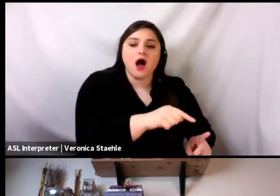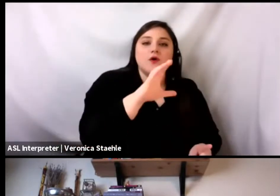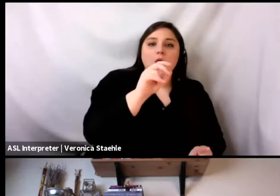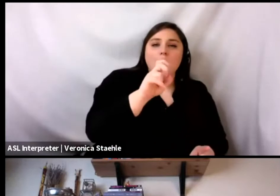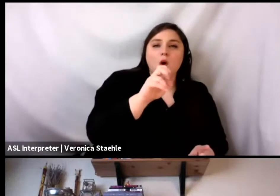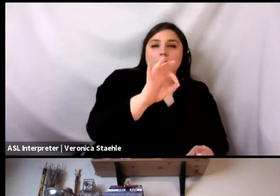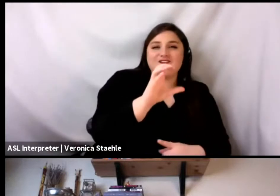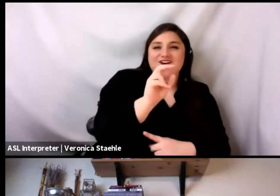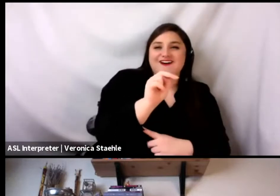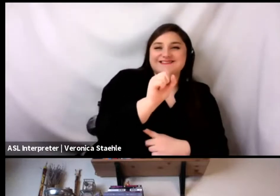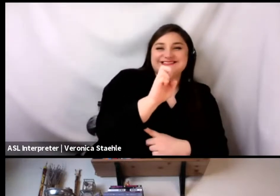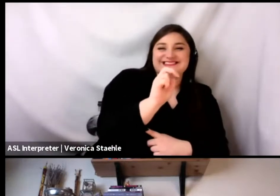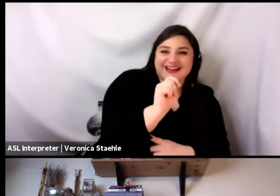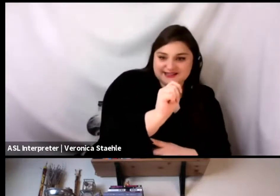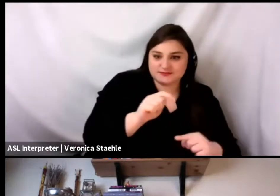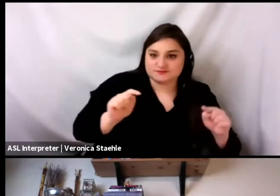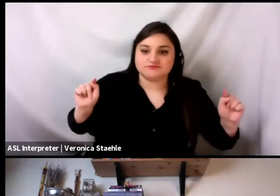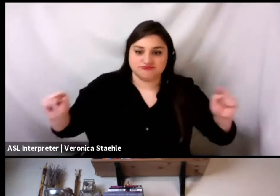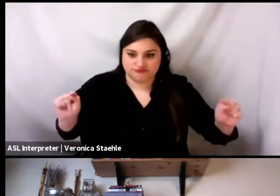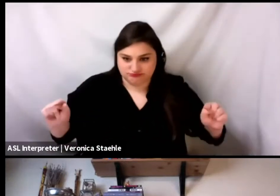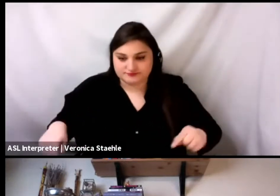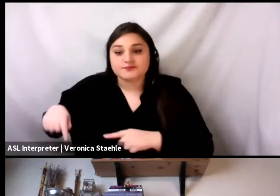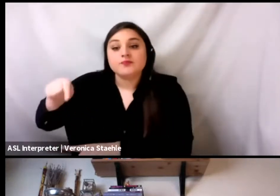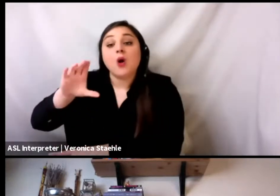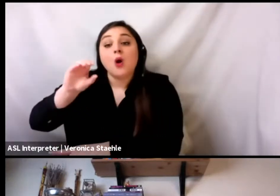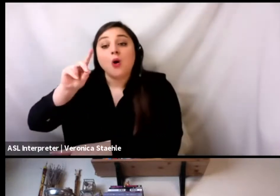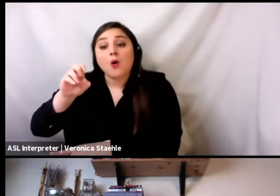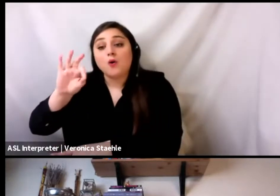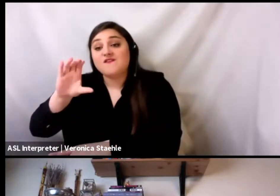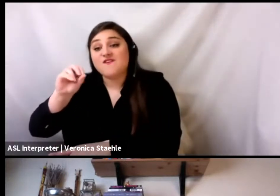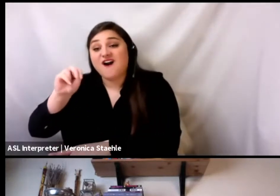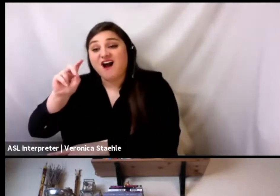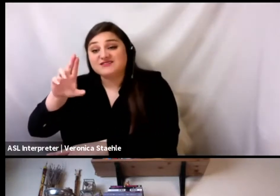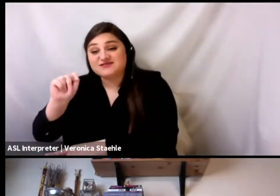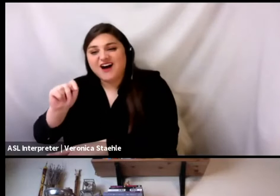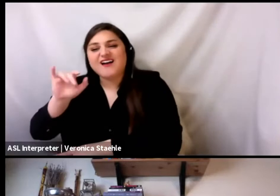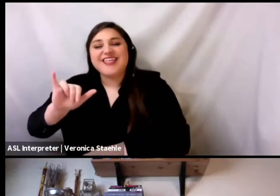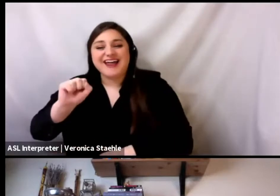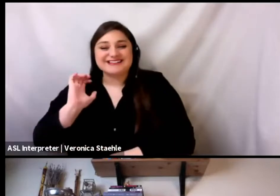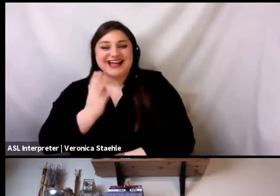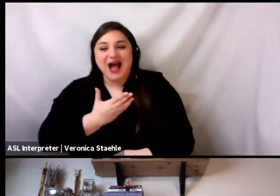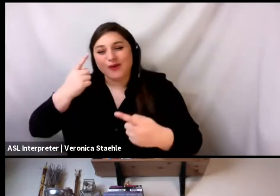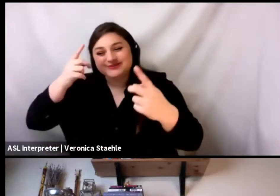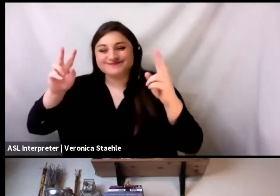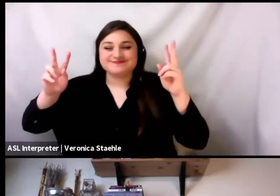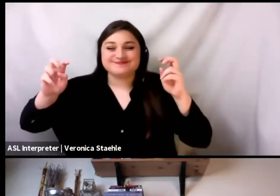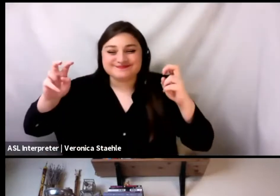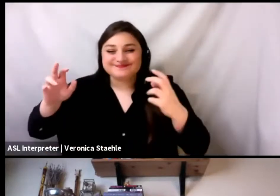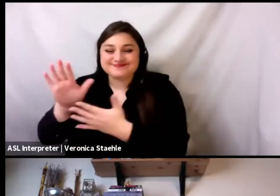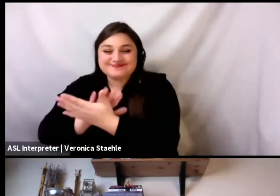like Togethernet's like our own version of terms and agreements in terms of software. I mean, that's like kind of like